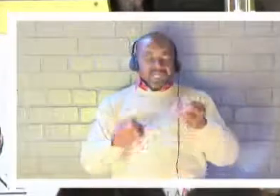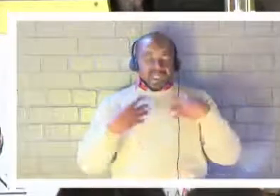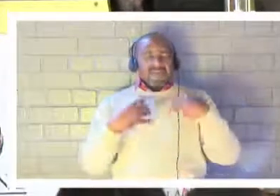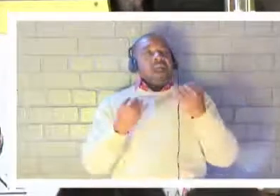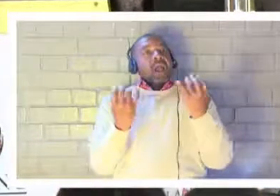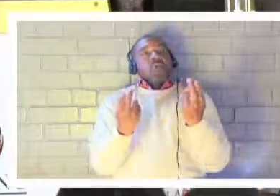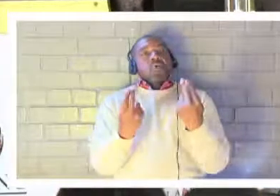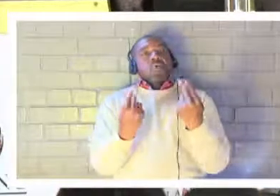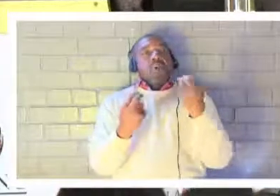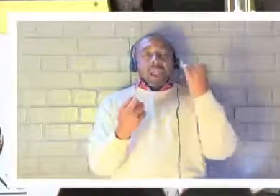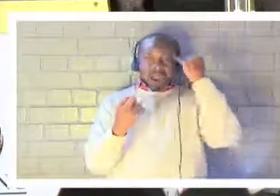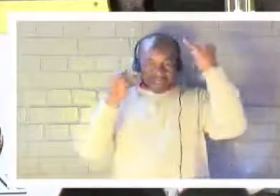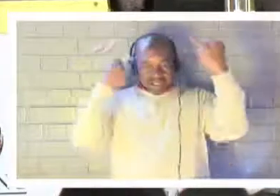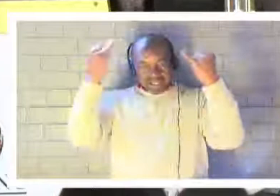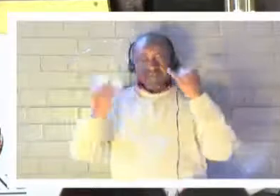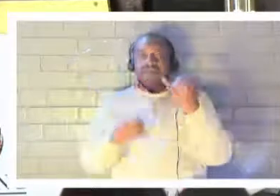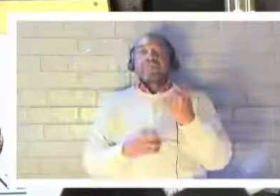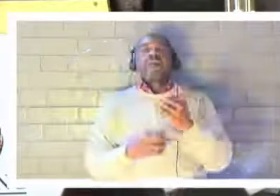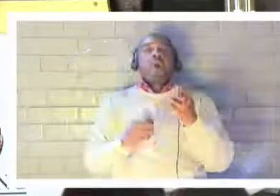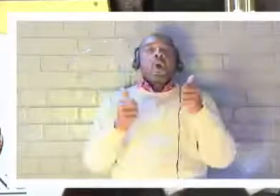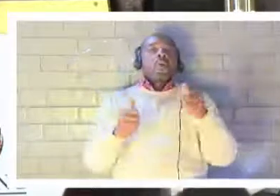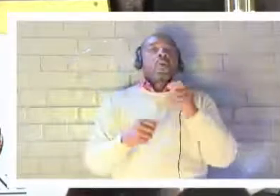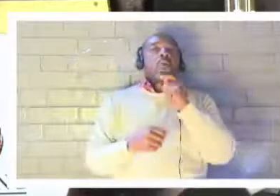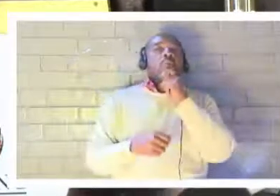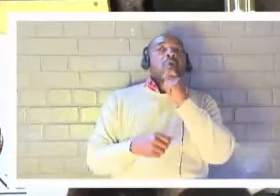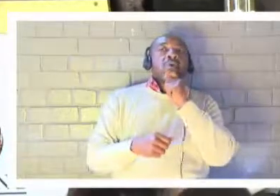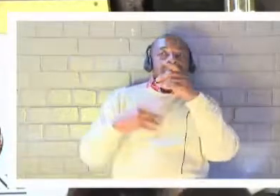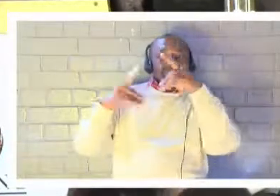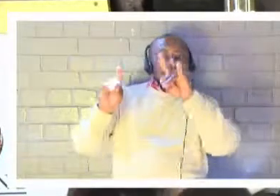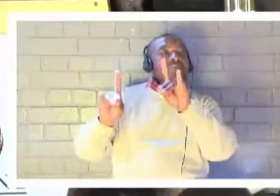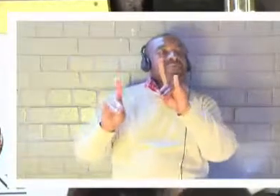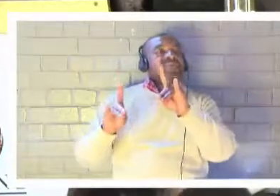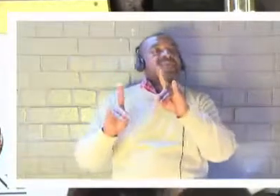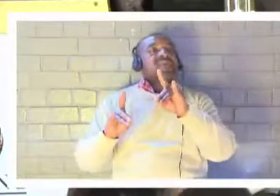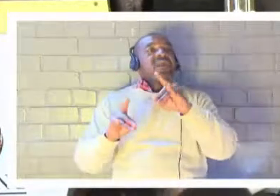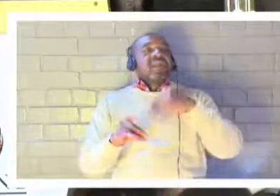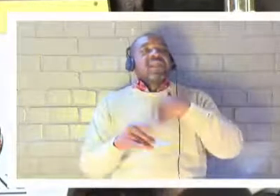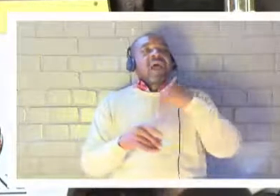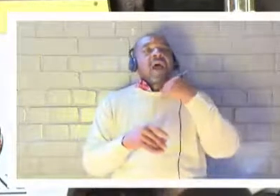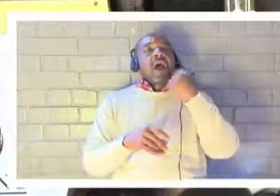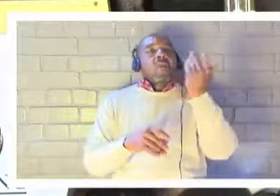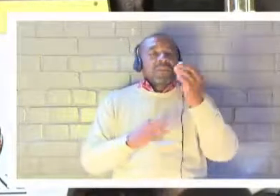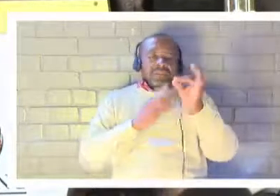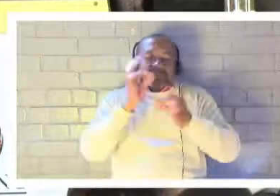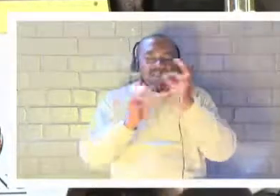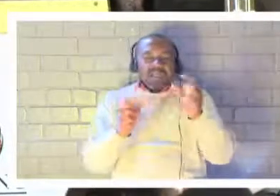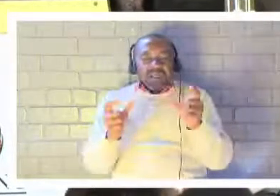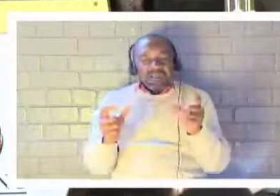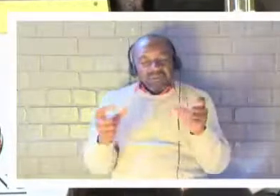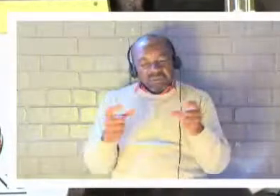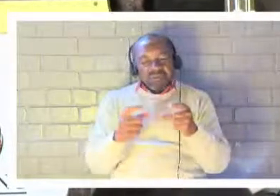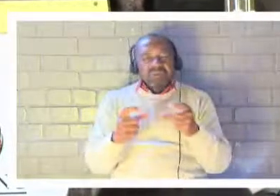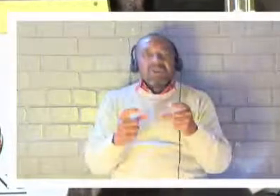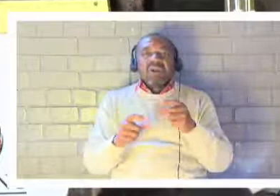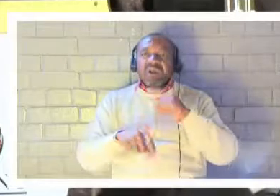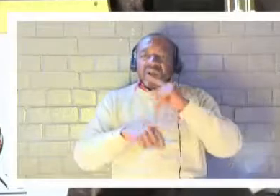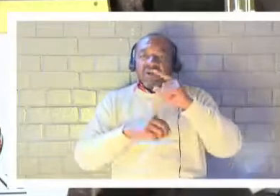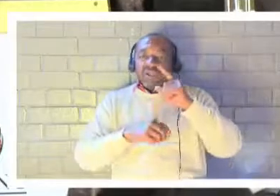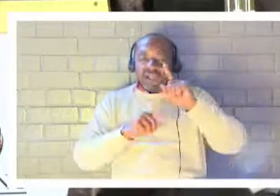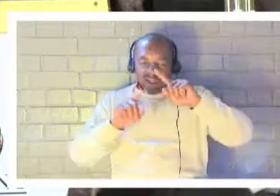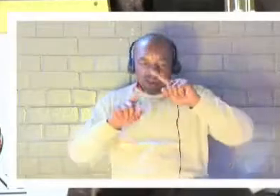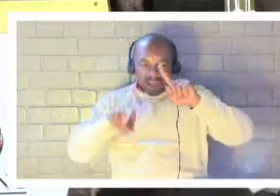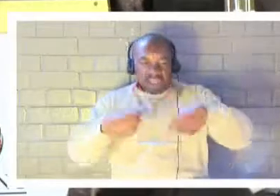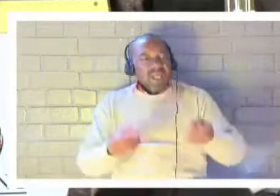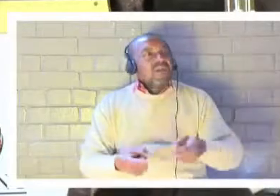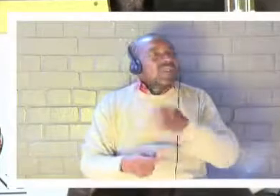ideas. Okay, good morning, Chair. I'm just going to be short, like you're saying, we need not to repeat ourselves on